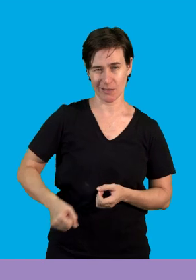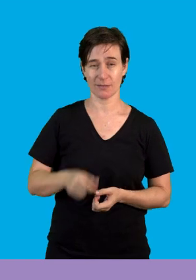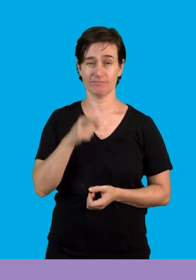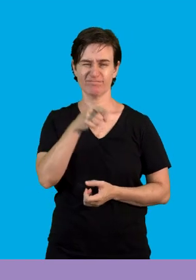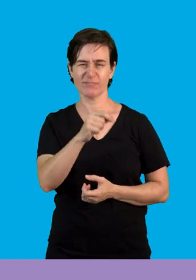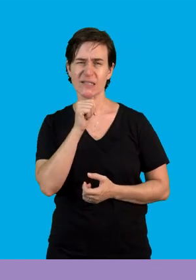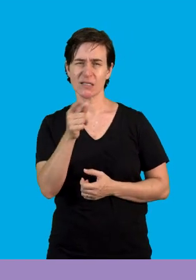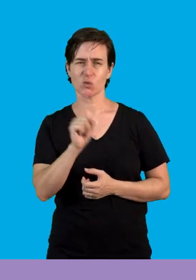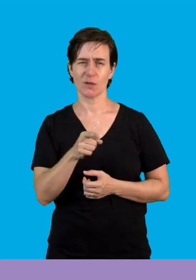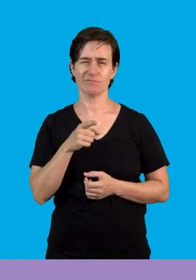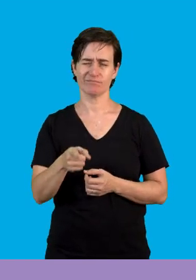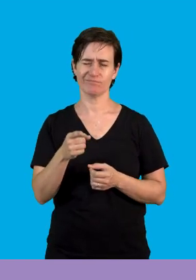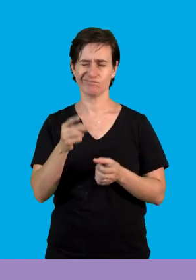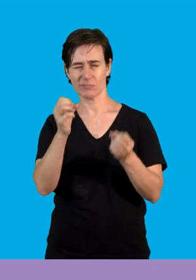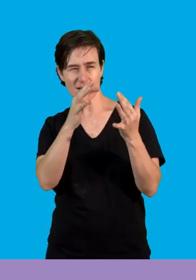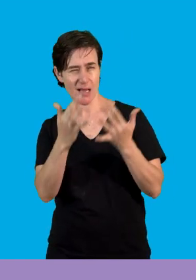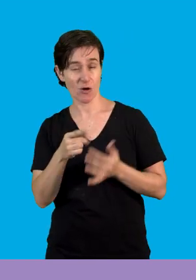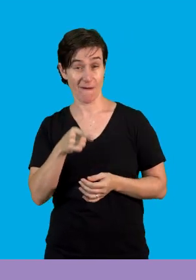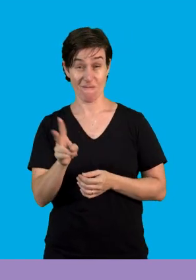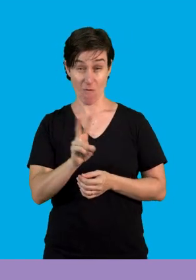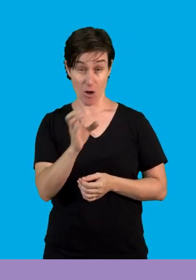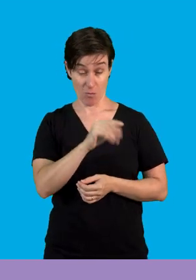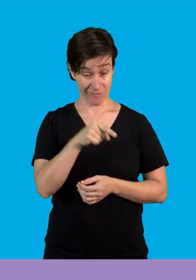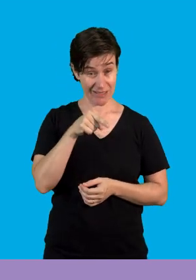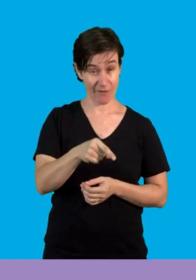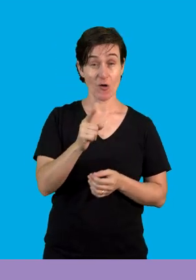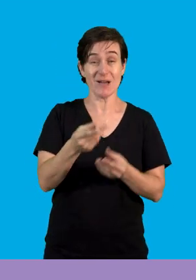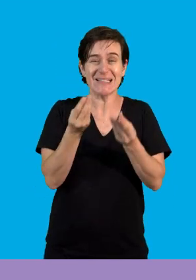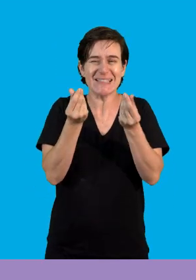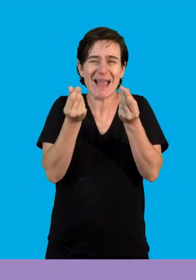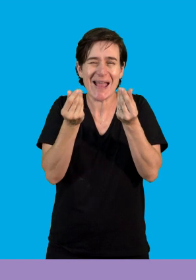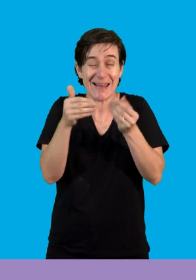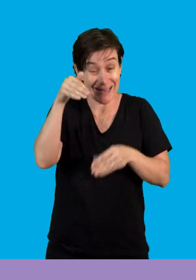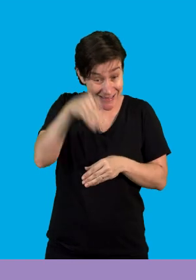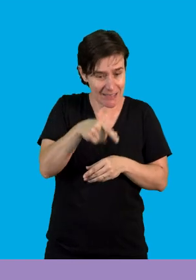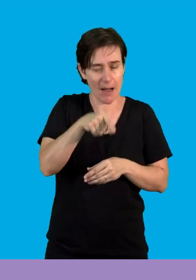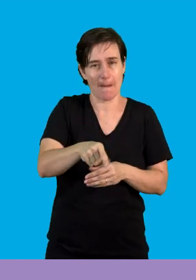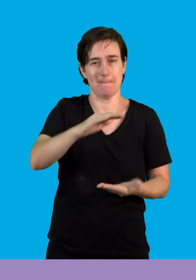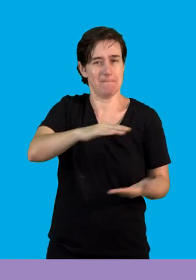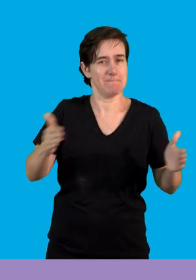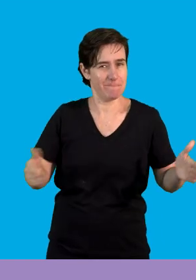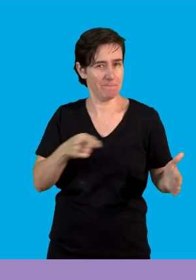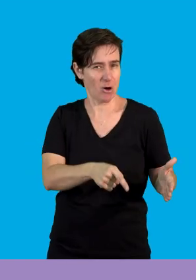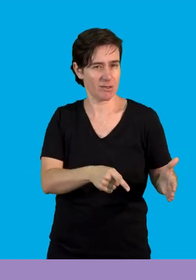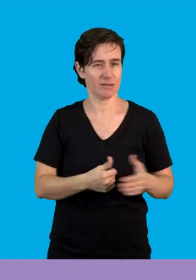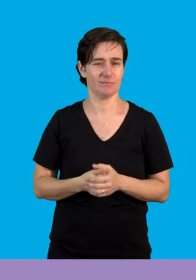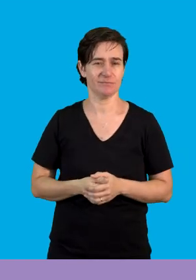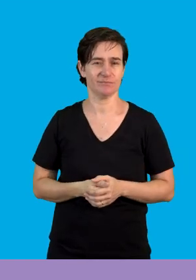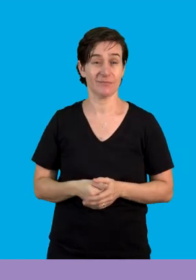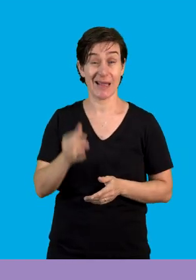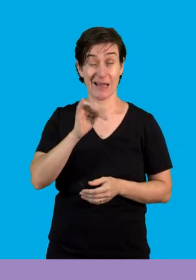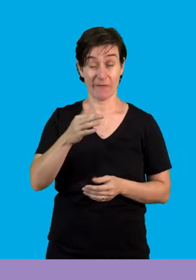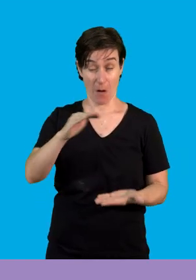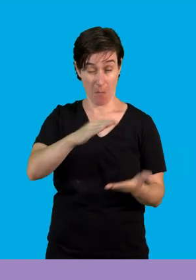there says, calculate the volume of the sand inside the box if the box is